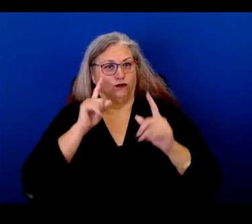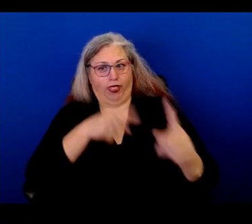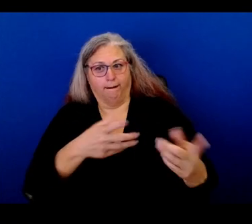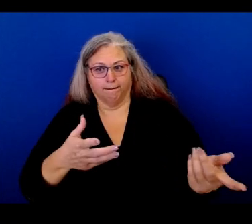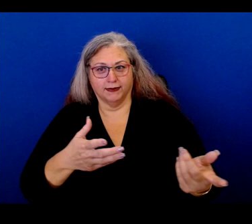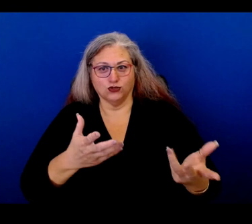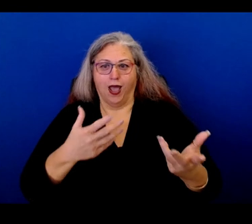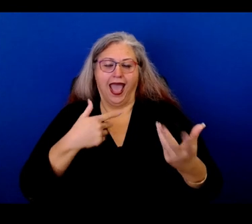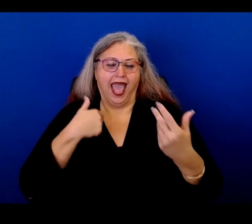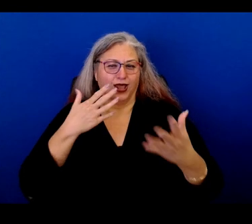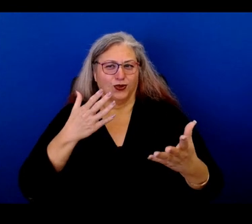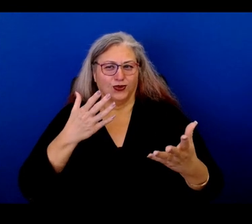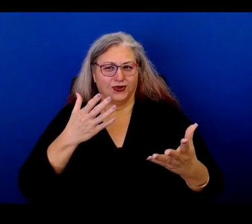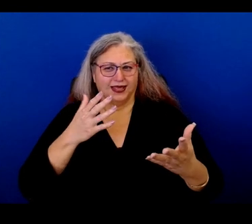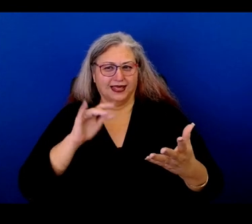That's a them question.